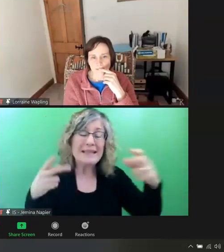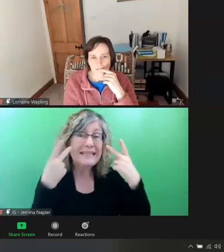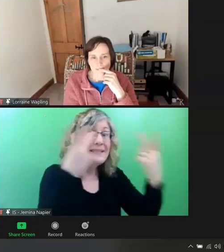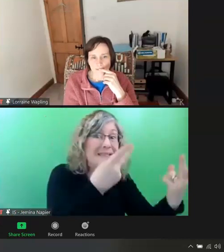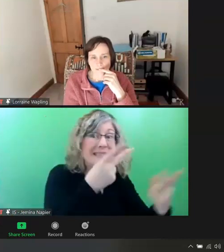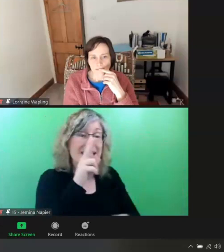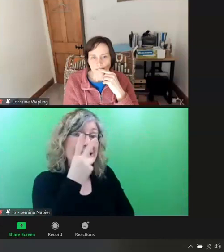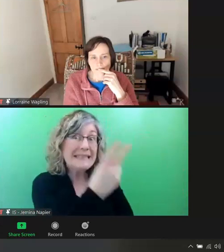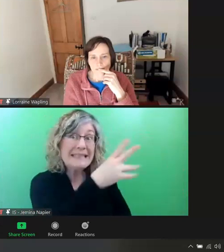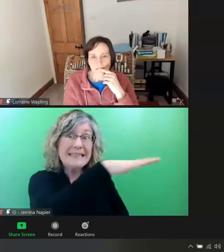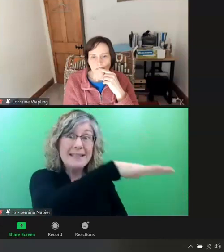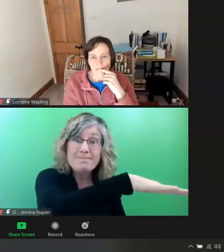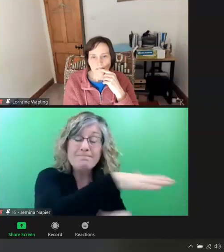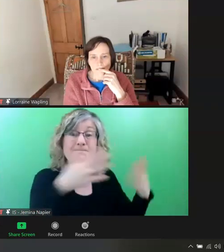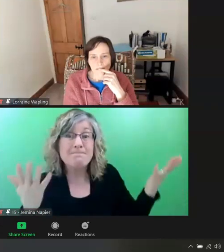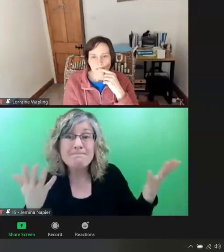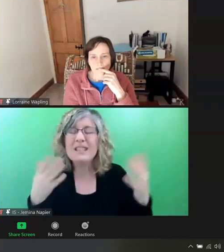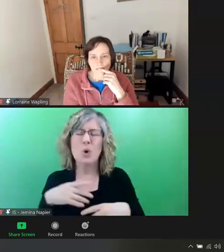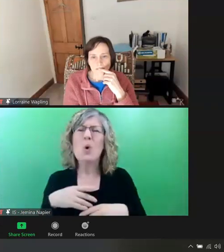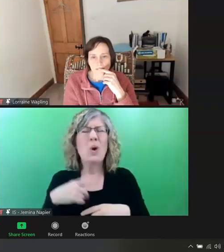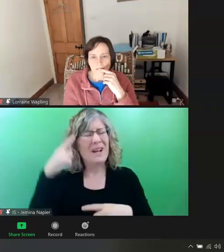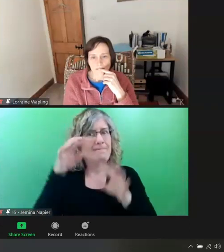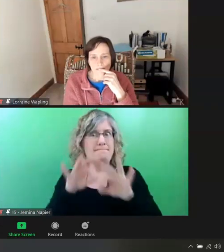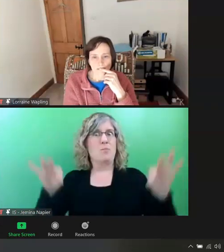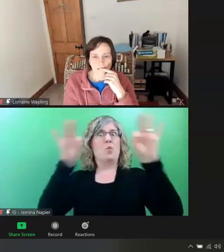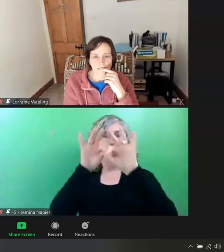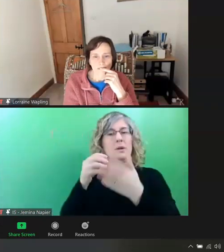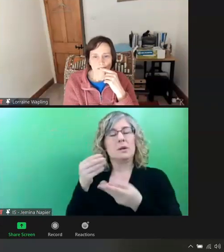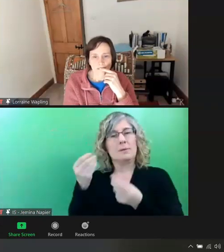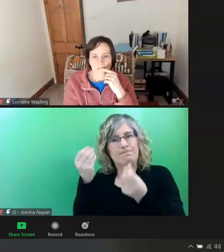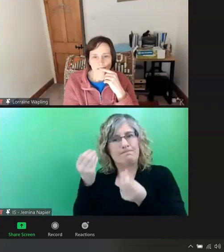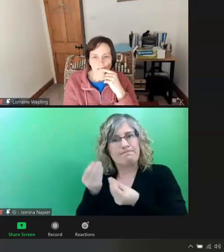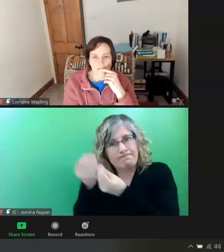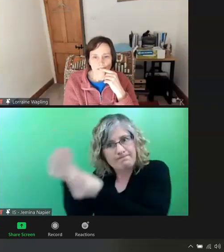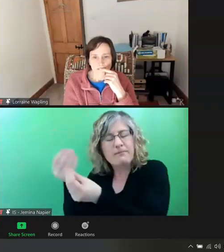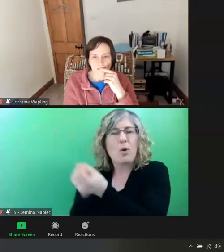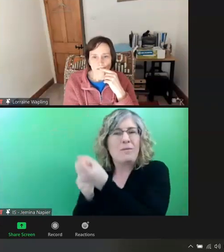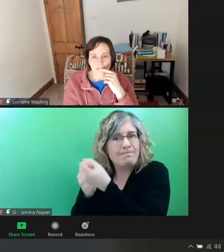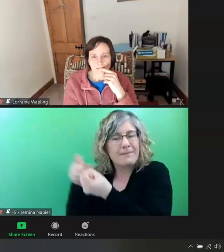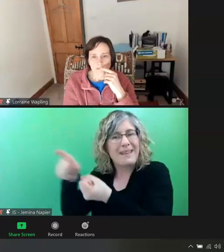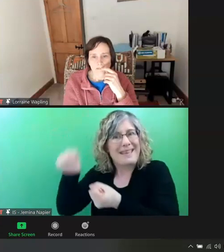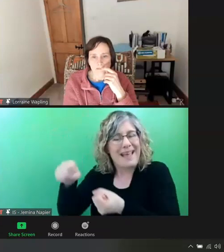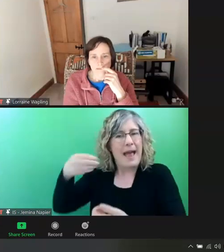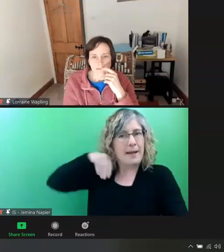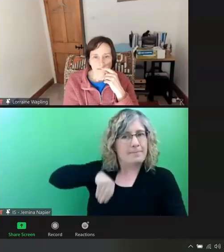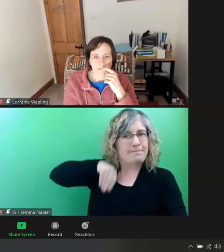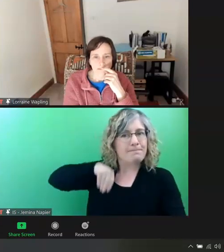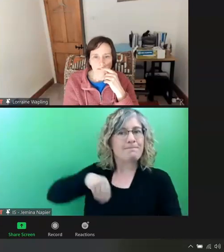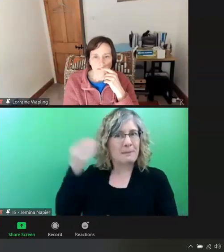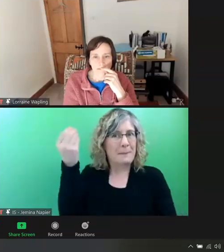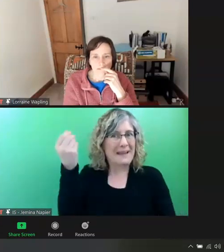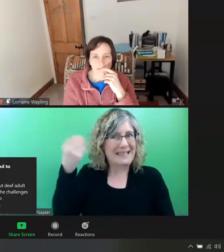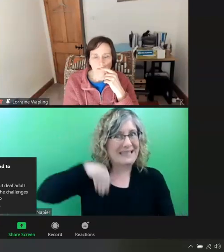their incomes in order to support all their children, and also to create